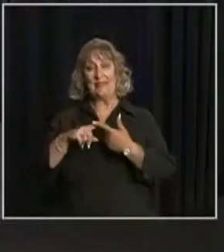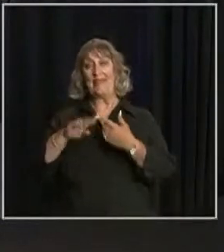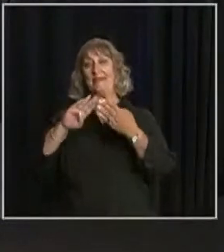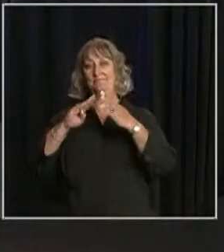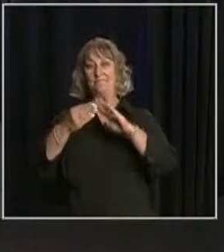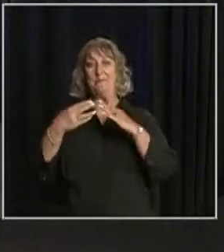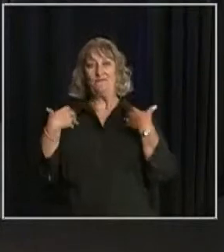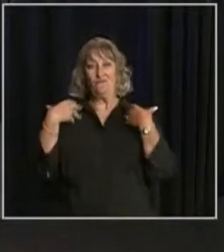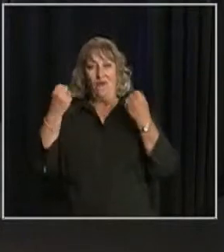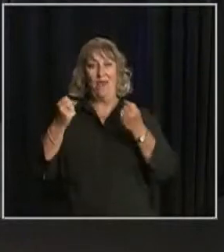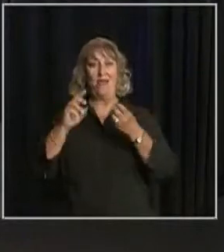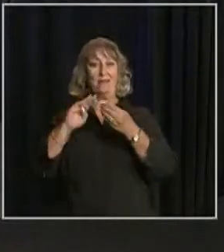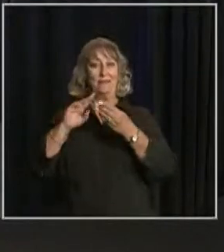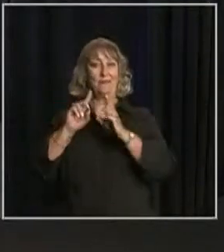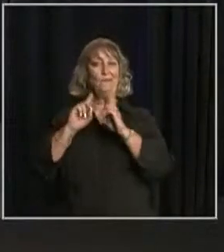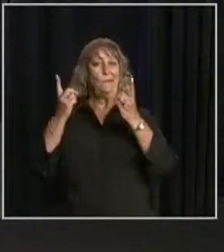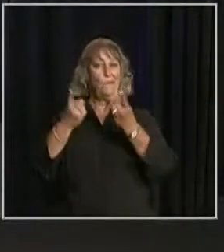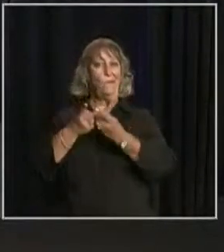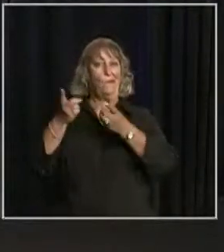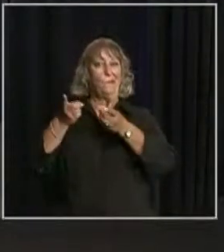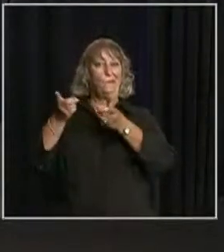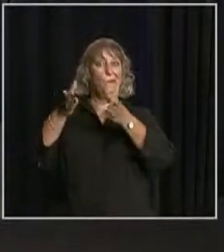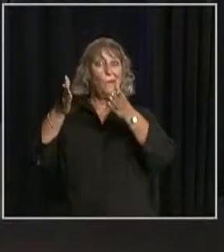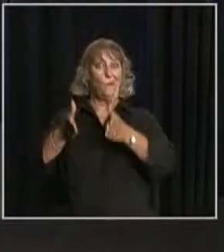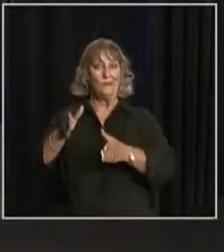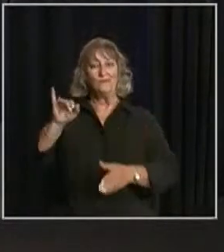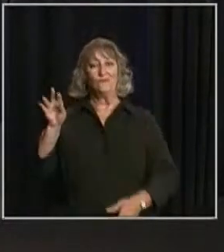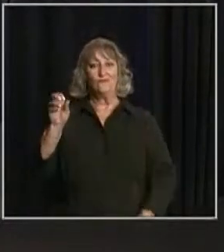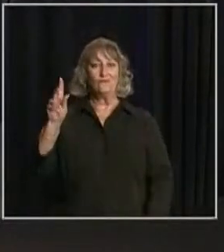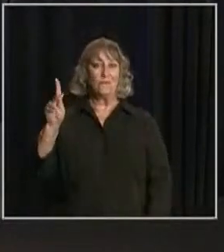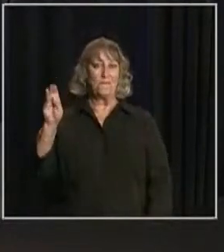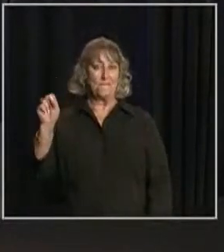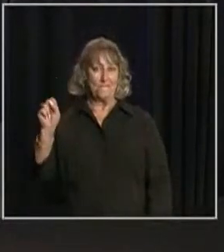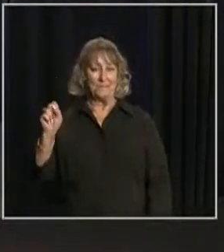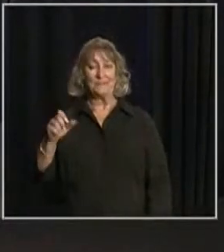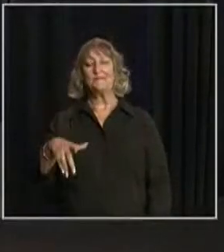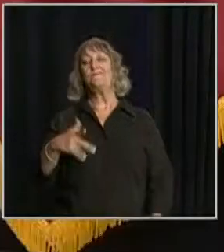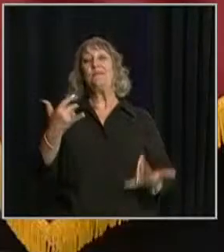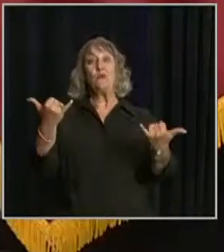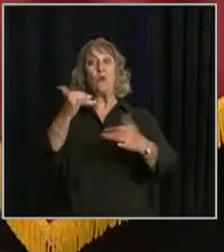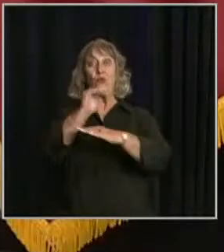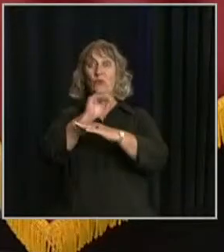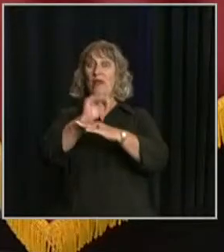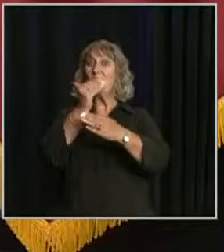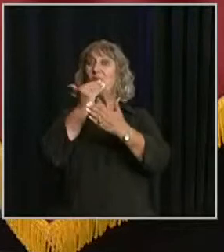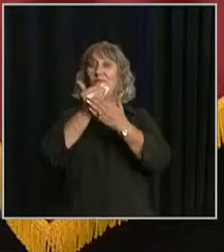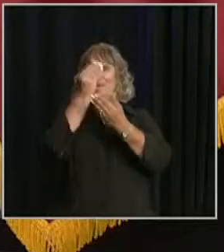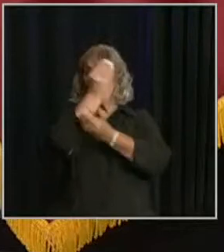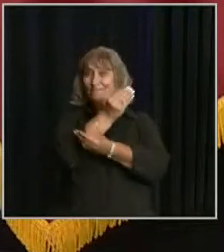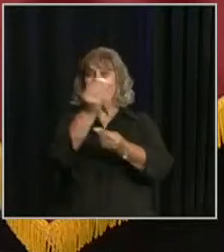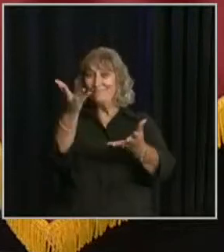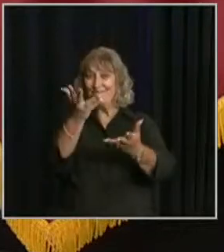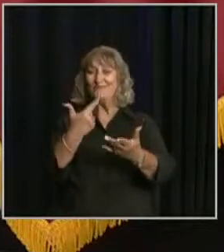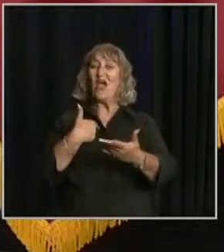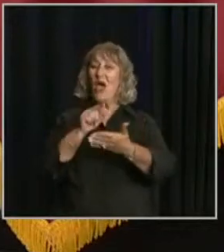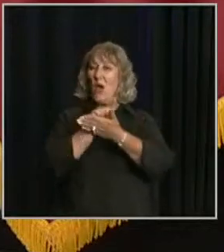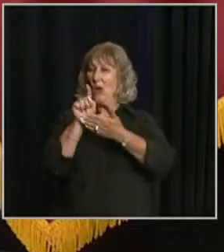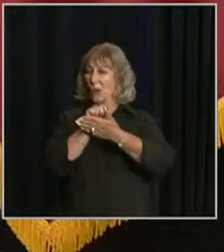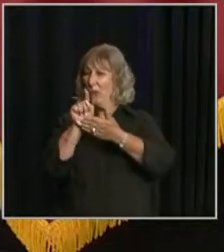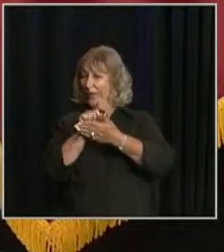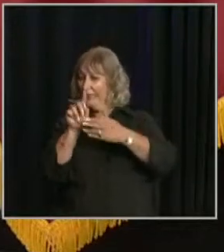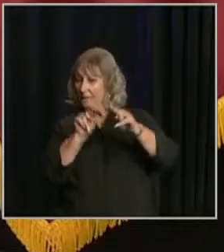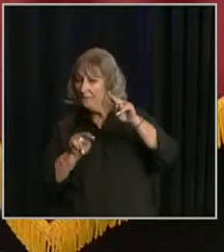our COVID-19 update for the San Antonio community. We have some more good news this week. According to our weekly progress and